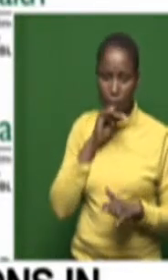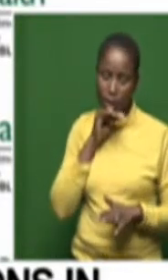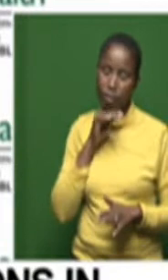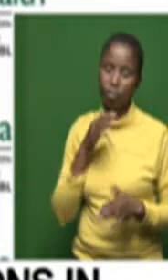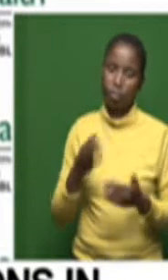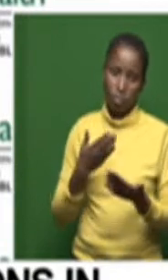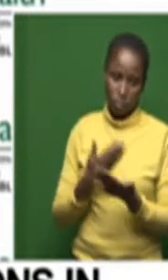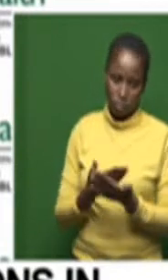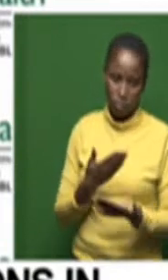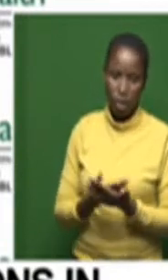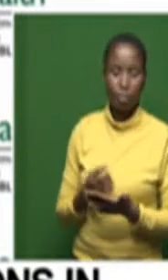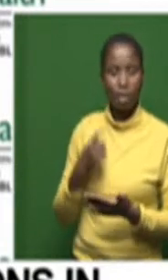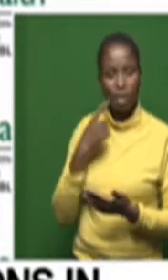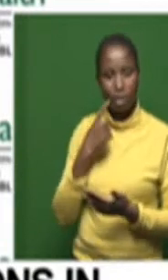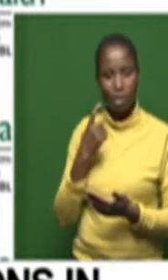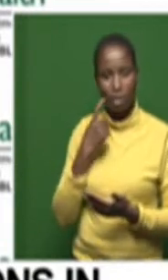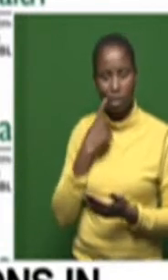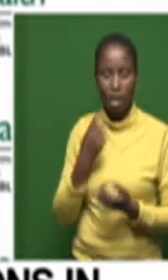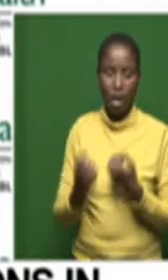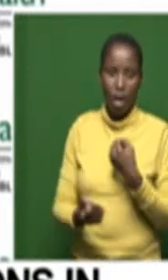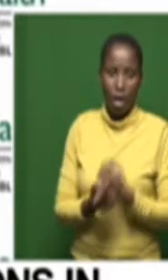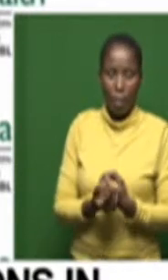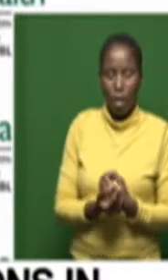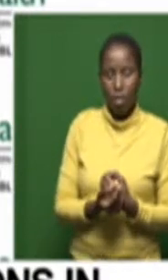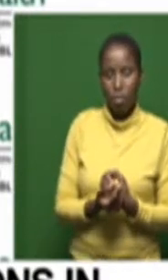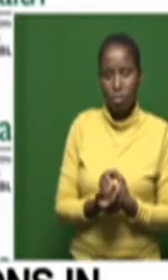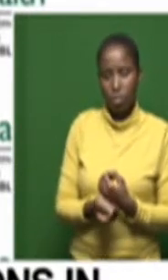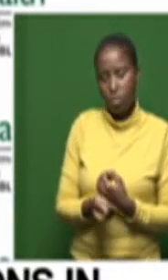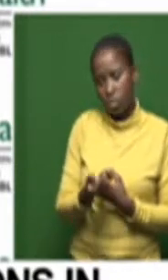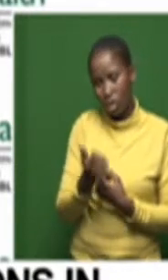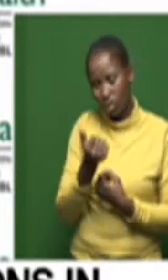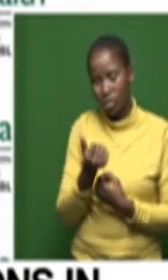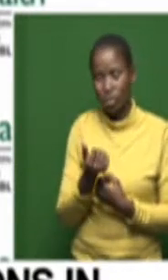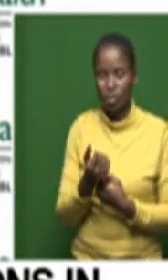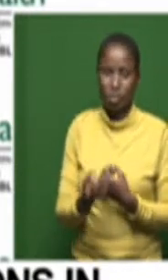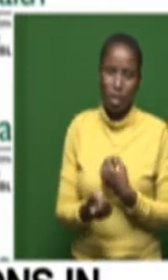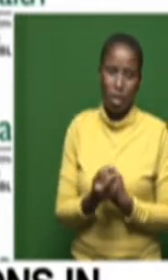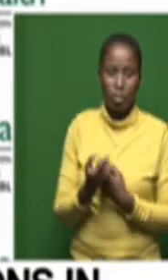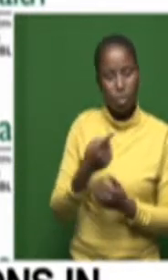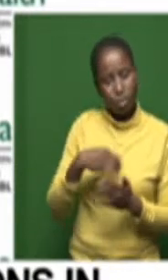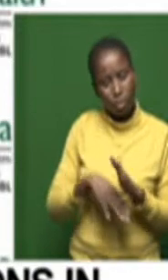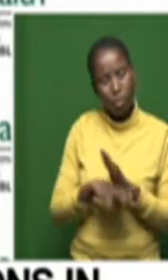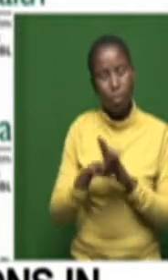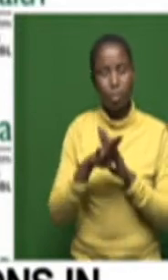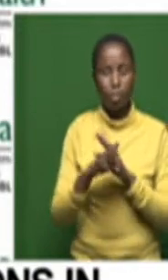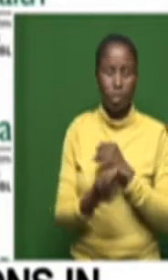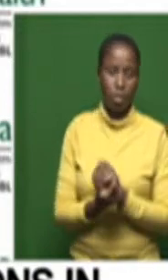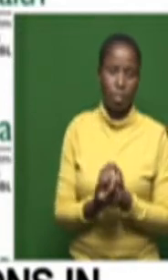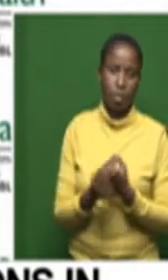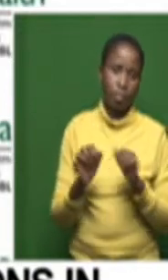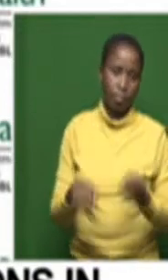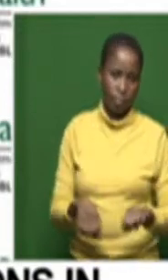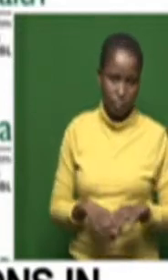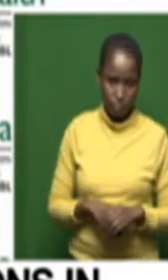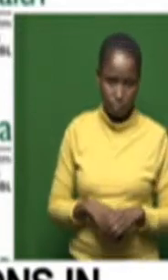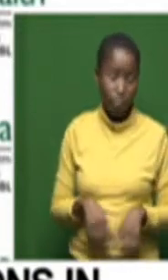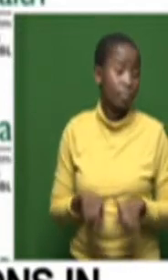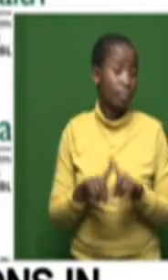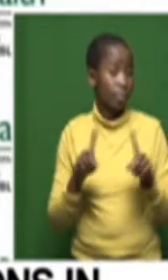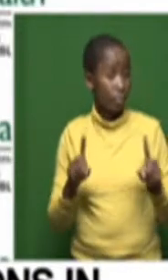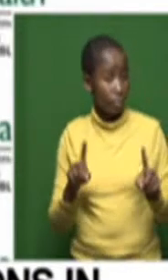COVID-19, then there will be less of severe waves coming. But what is